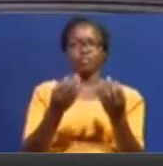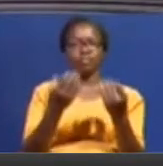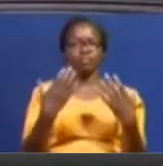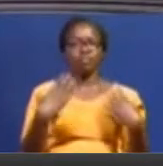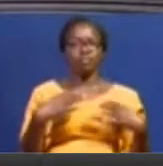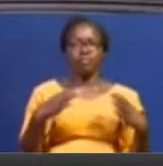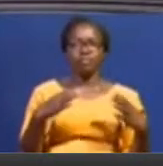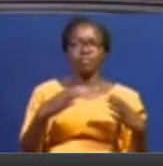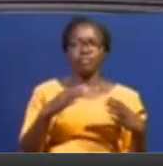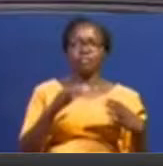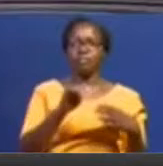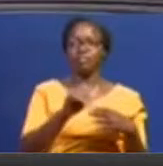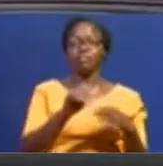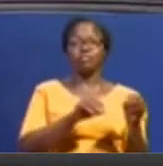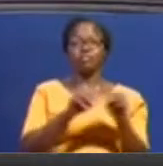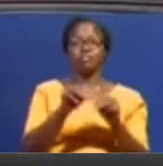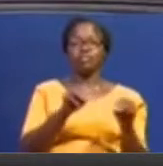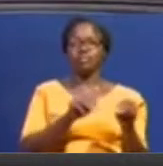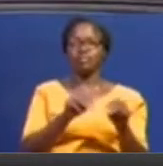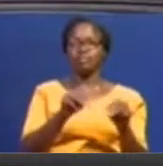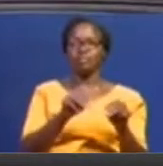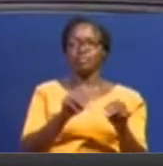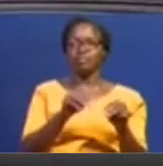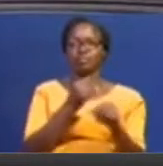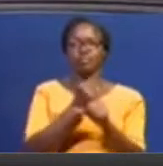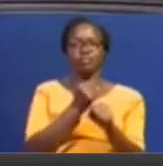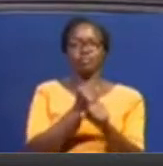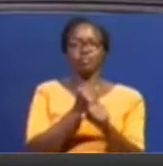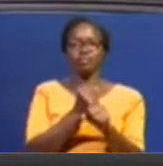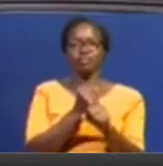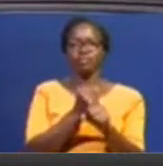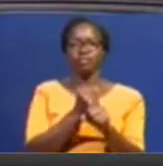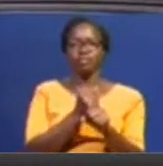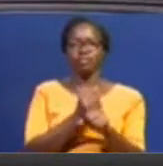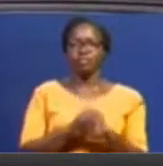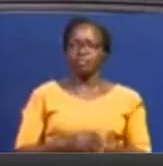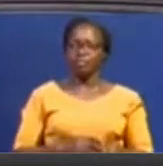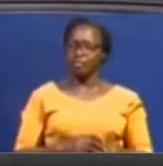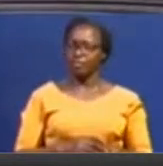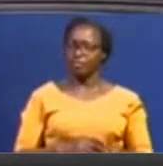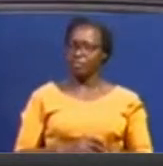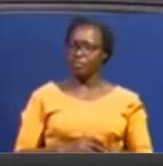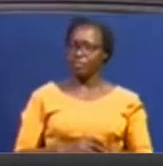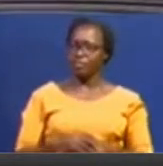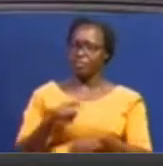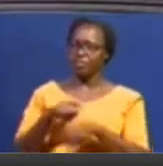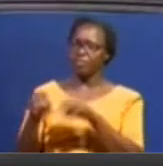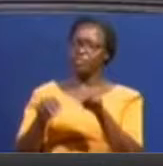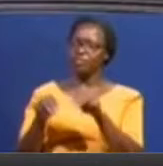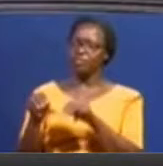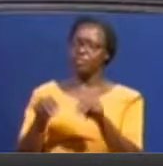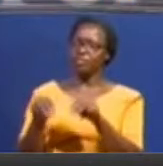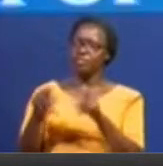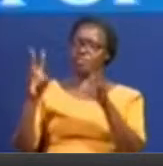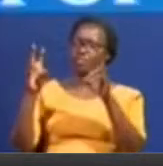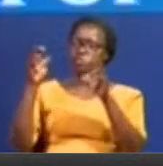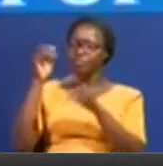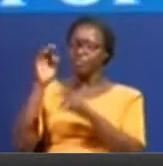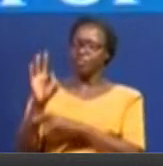managed in your working career? While managing the issues